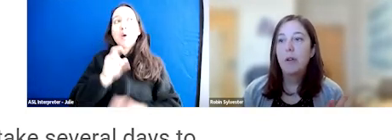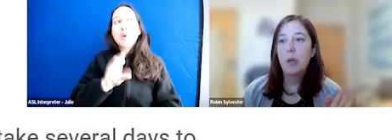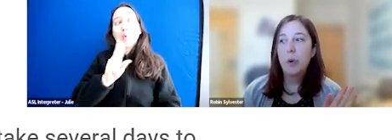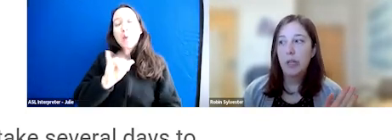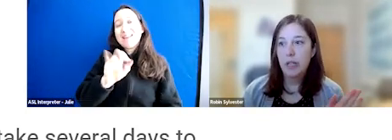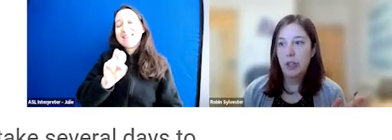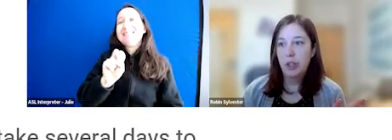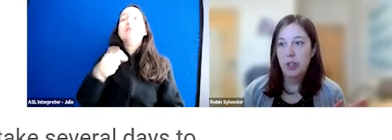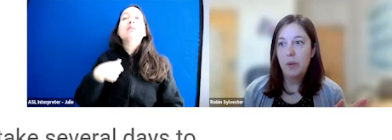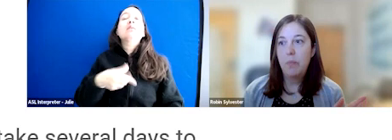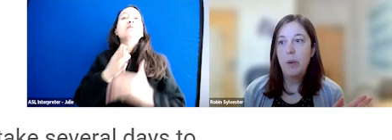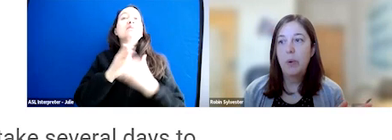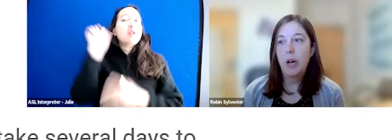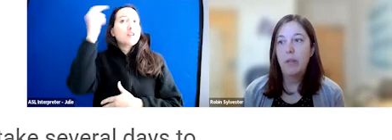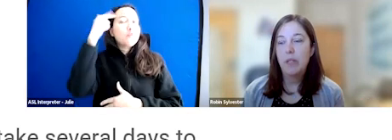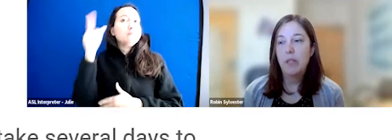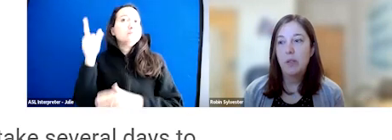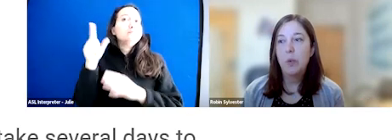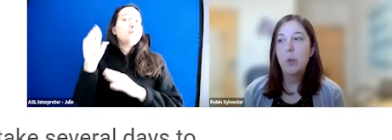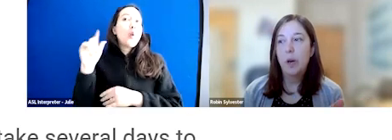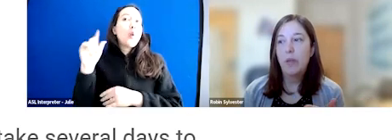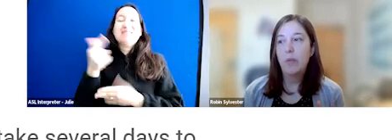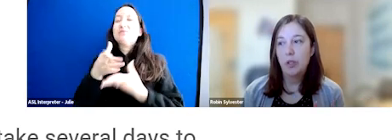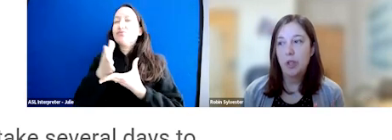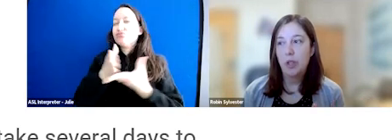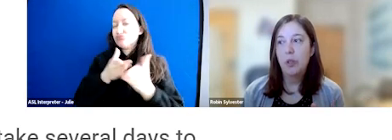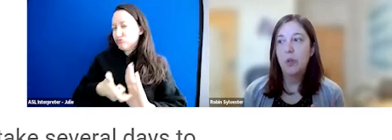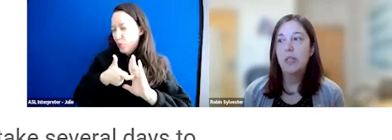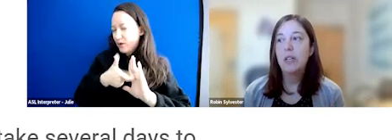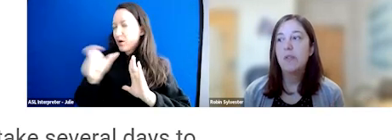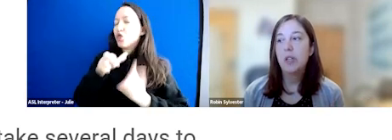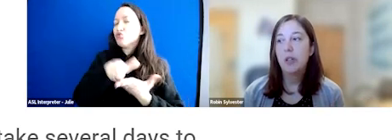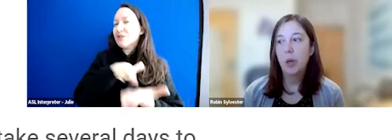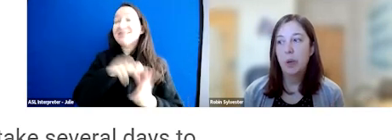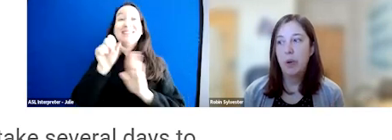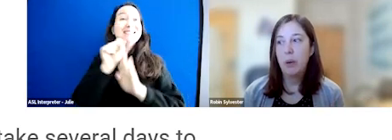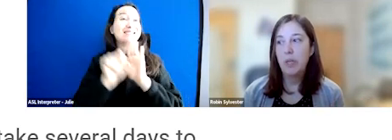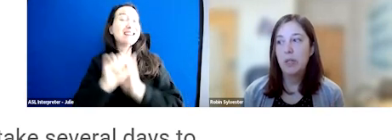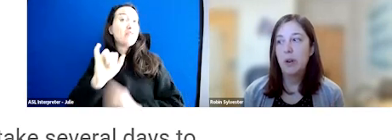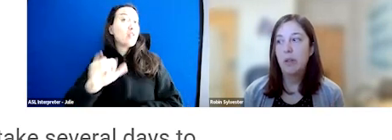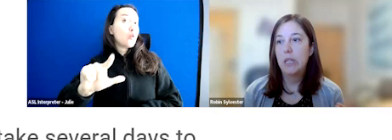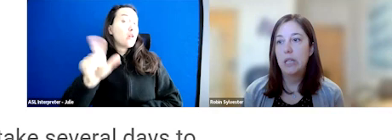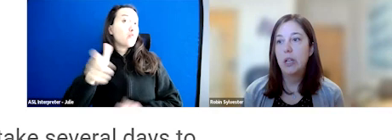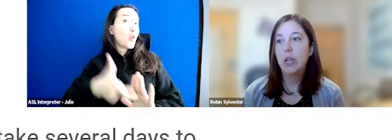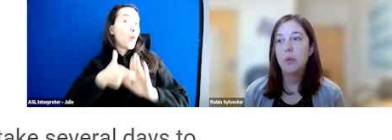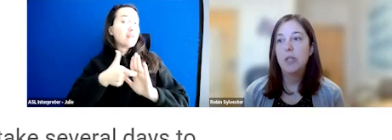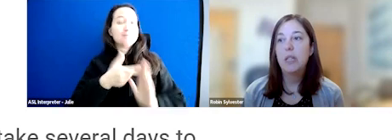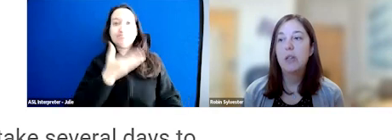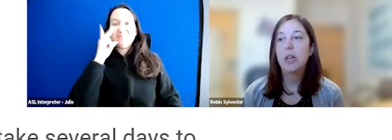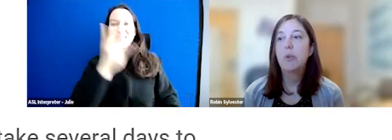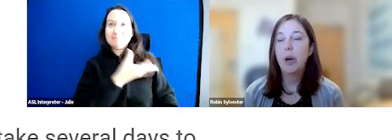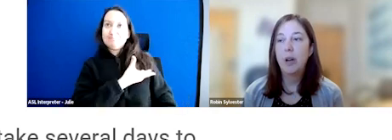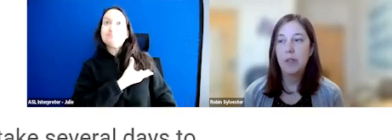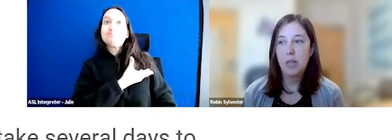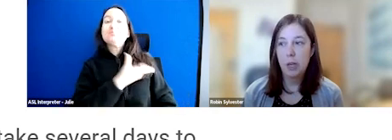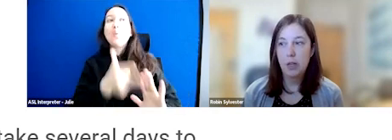Some government organizations may require this or other registrations. So the state of Illinois requirements are linked here, and you'll see that